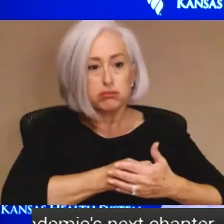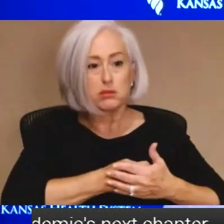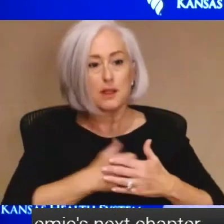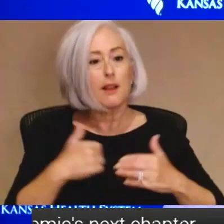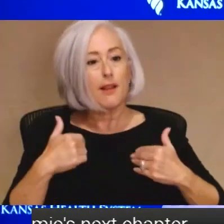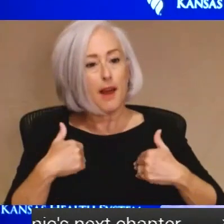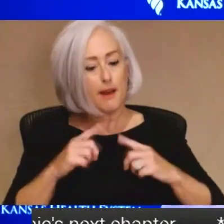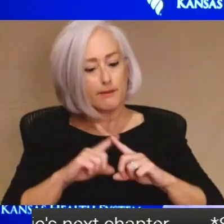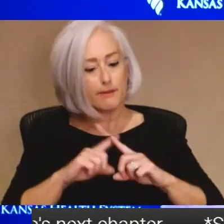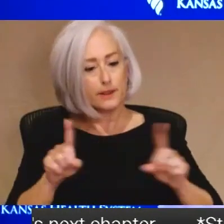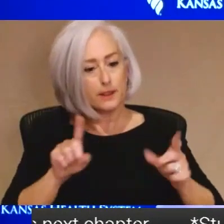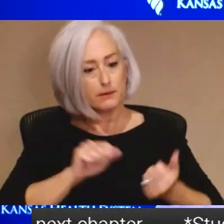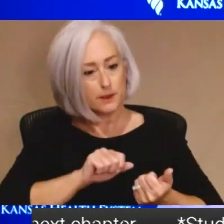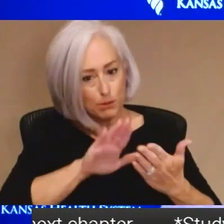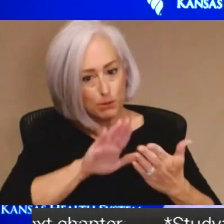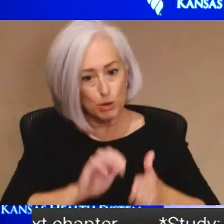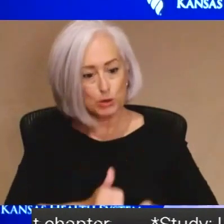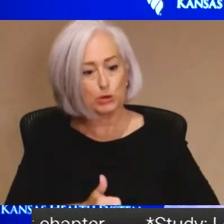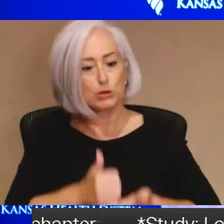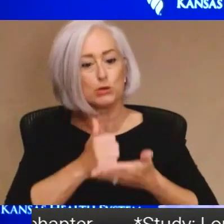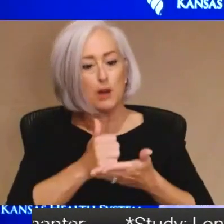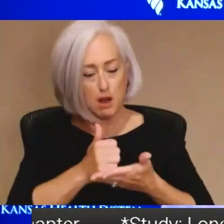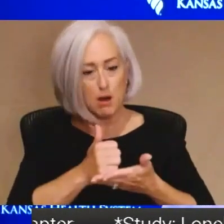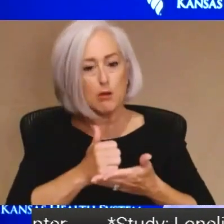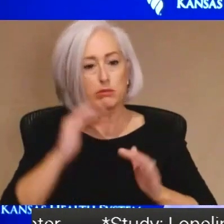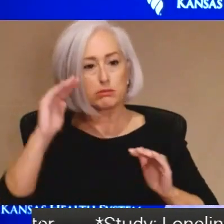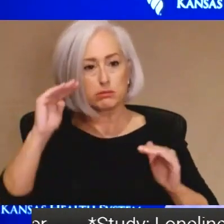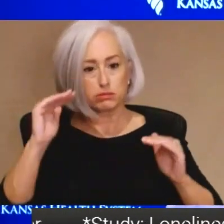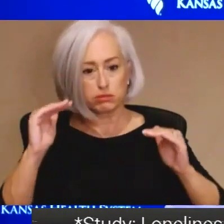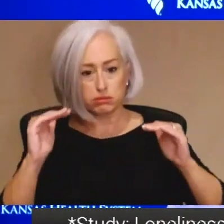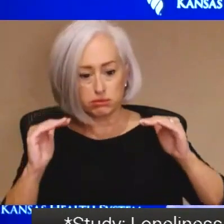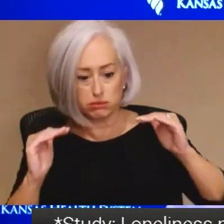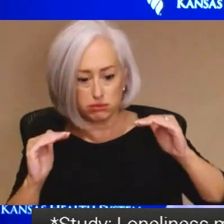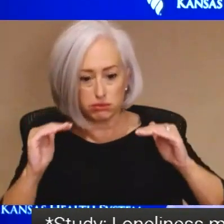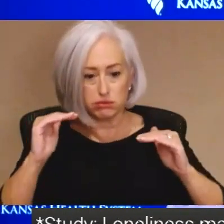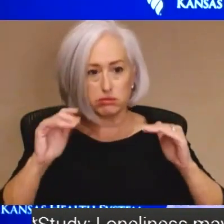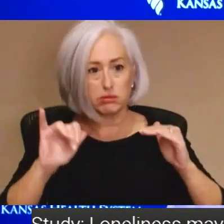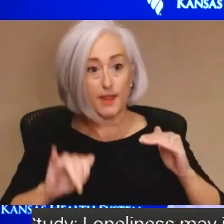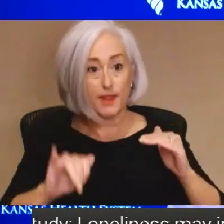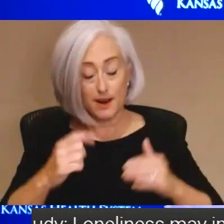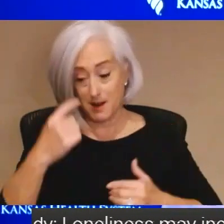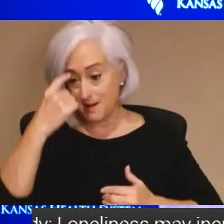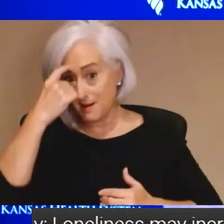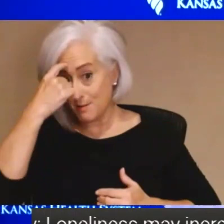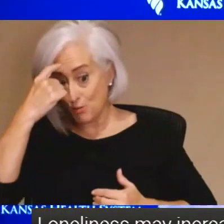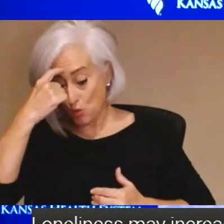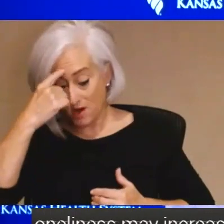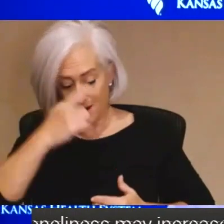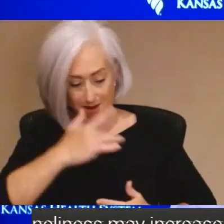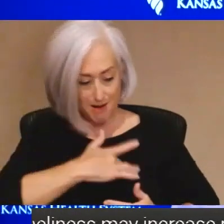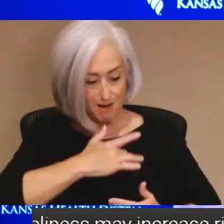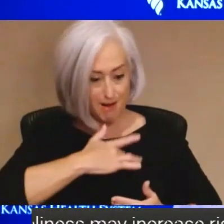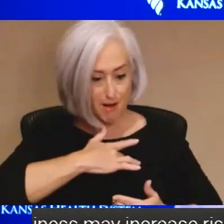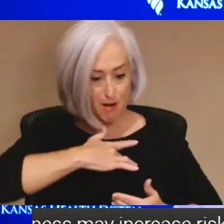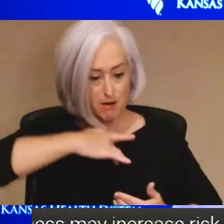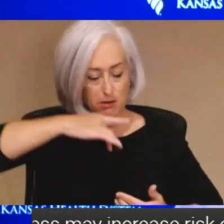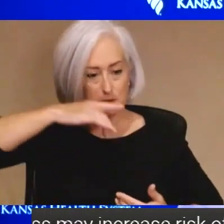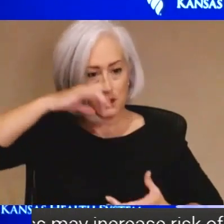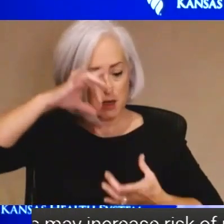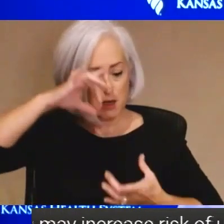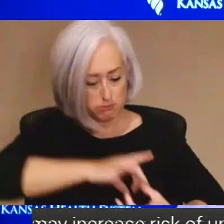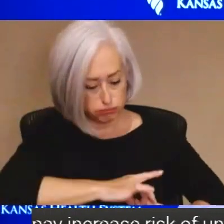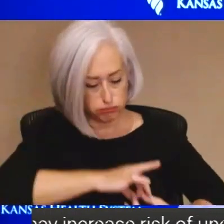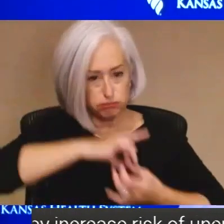know, we know that brain function is linked to heart function. They are all linked to each other, and so doing that may just be